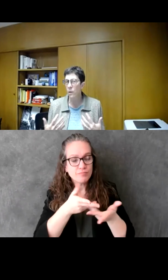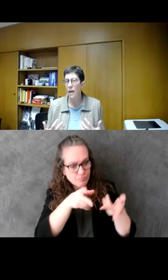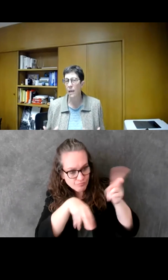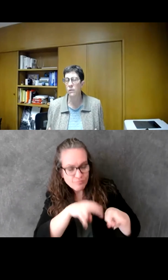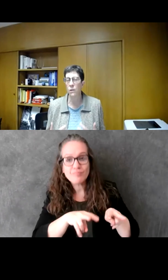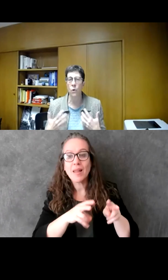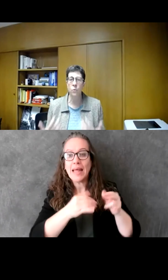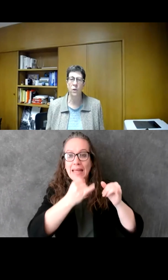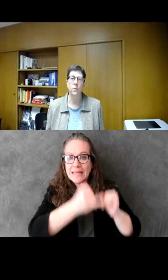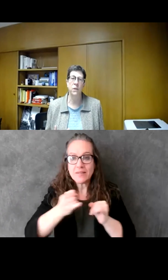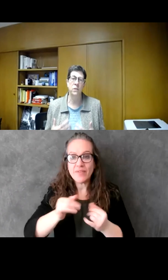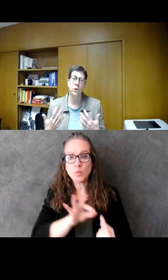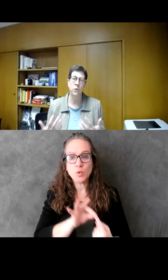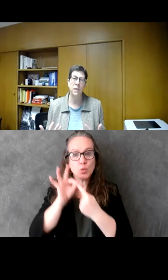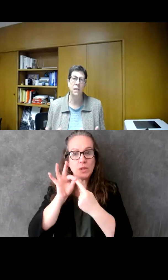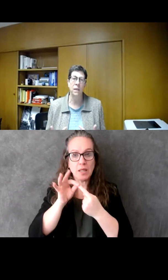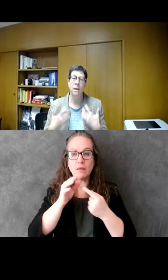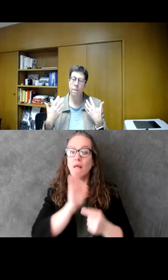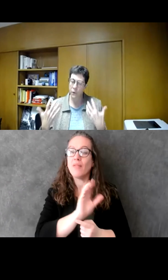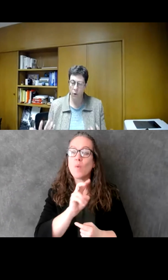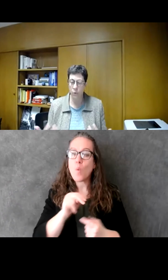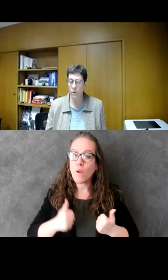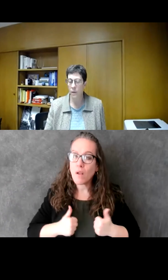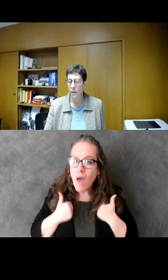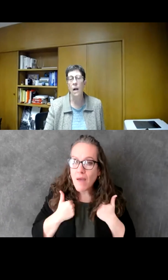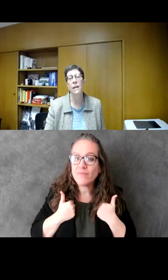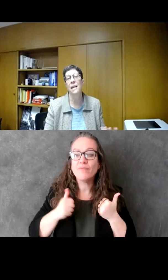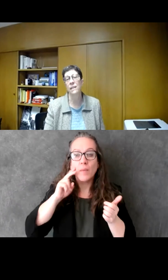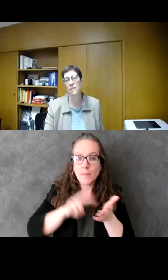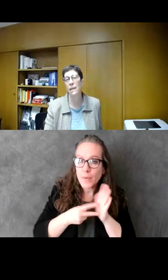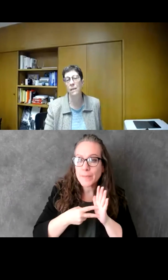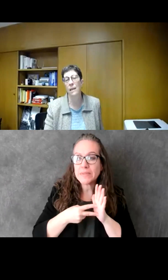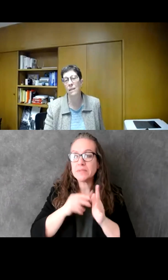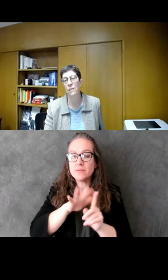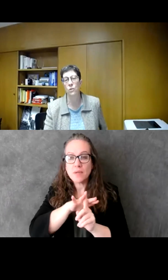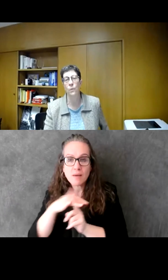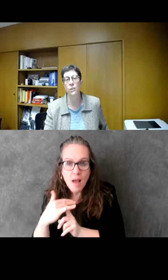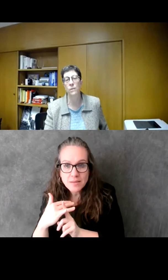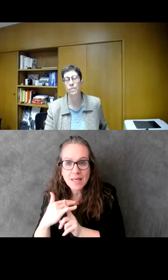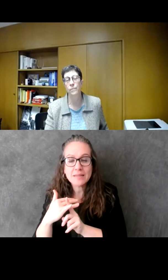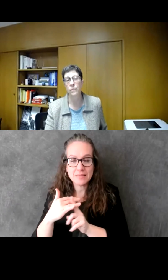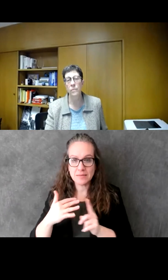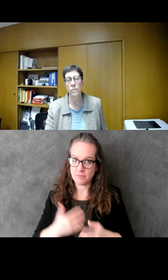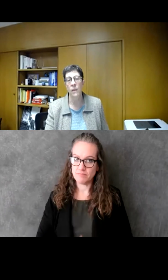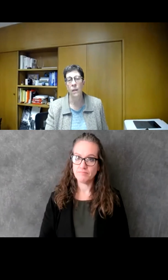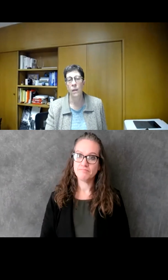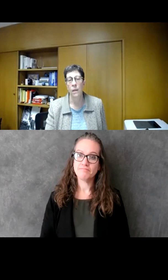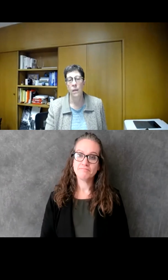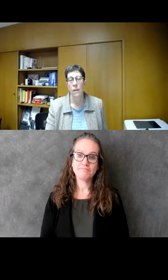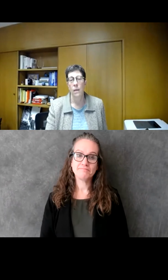their own lives, their own purpose, their own meaning, their own context and situation.